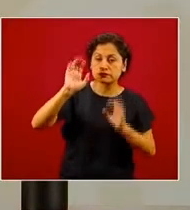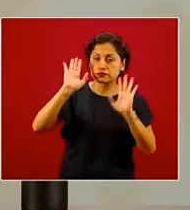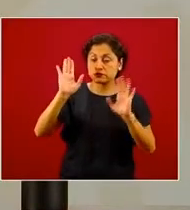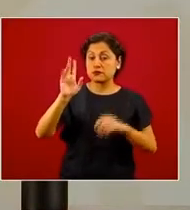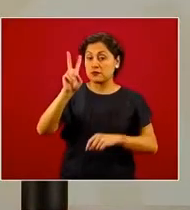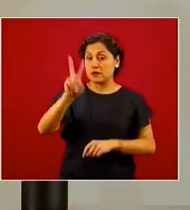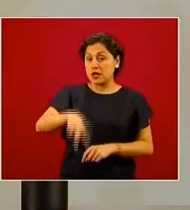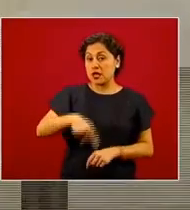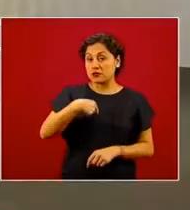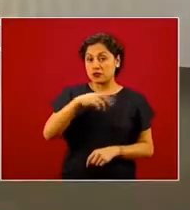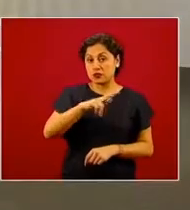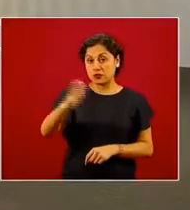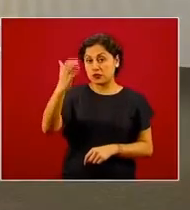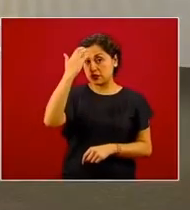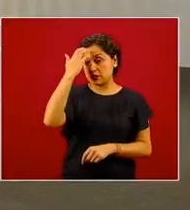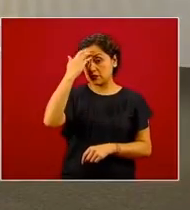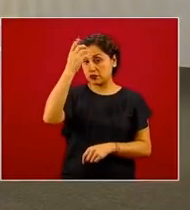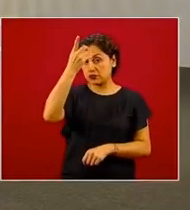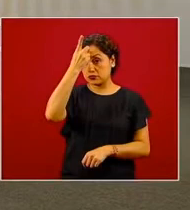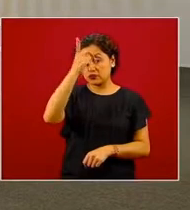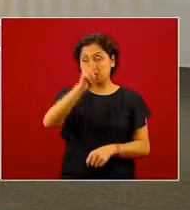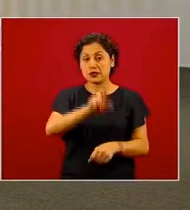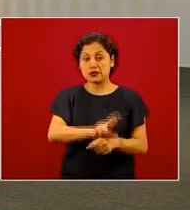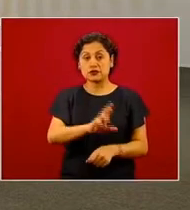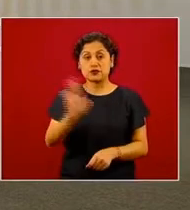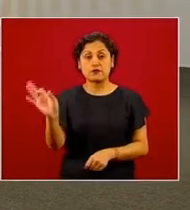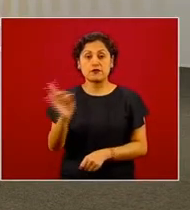acknowledge the dedicated work of the